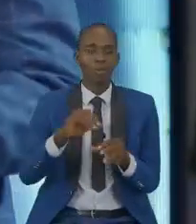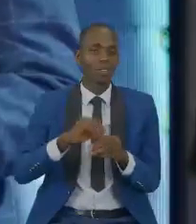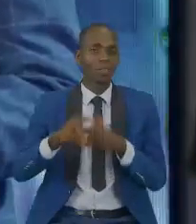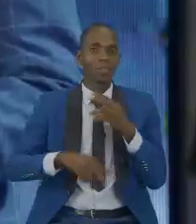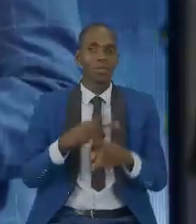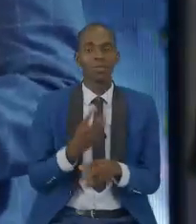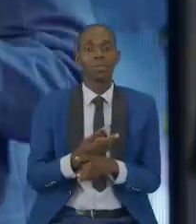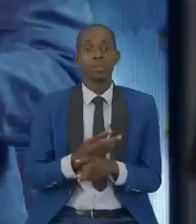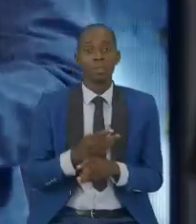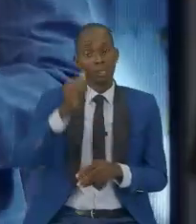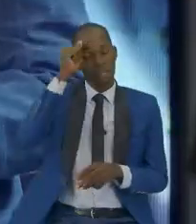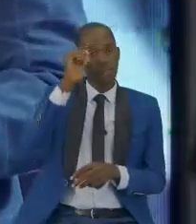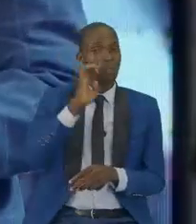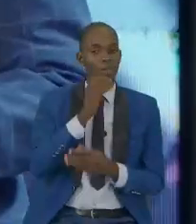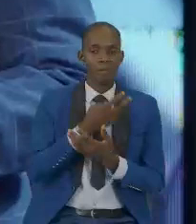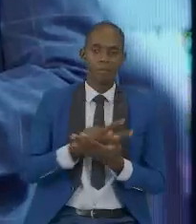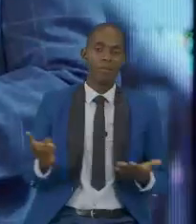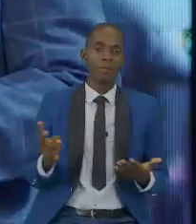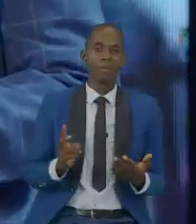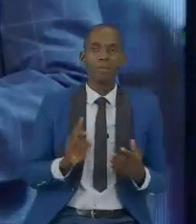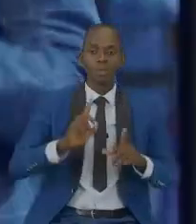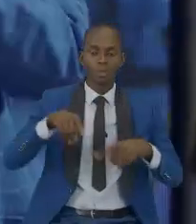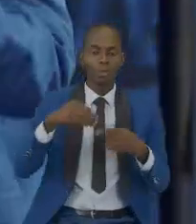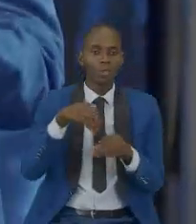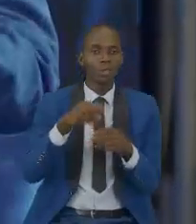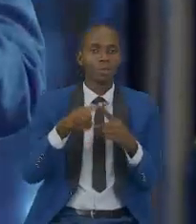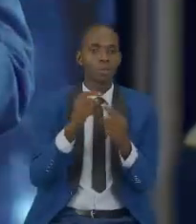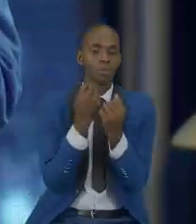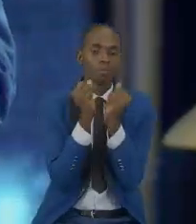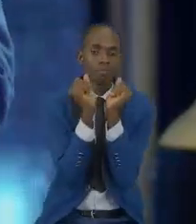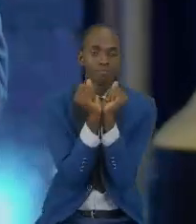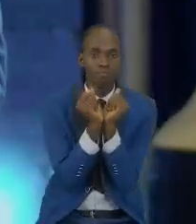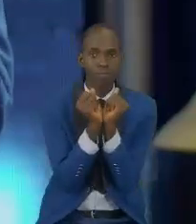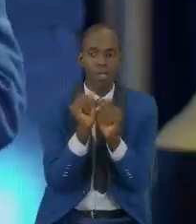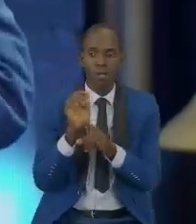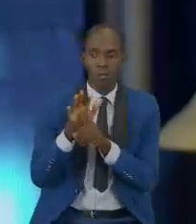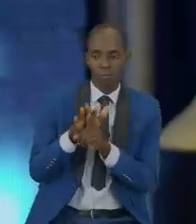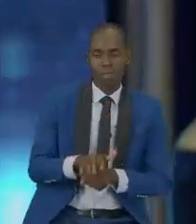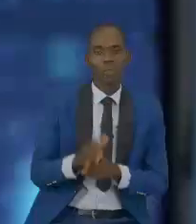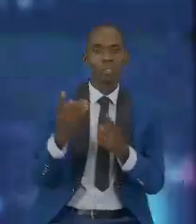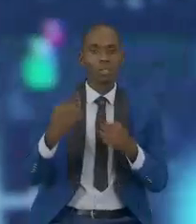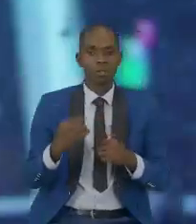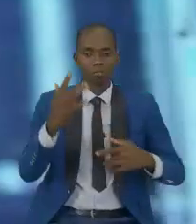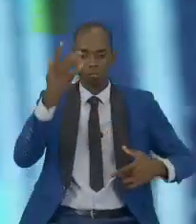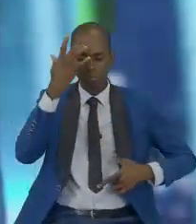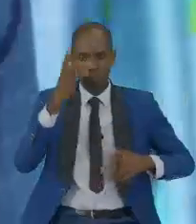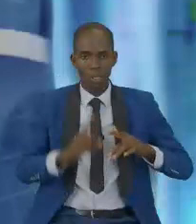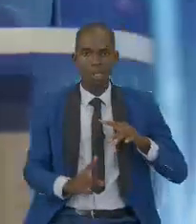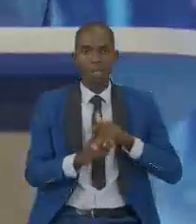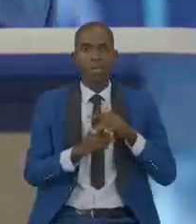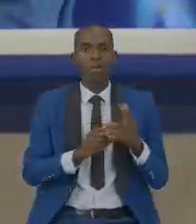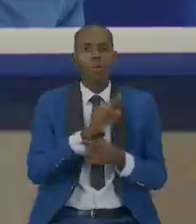fell. They got into bondage. Oppression came. Sickness came. When they